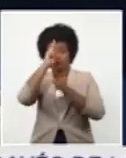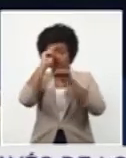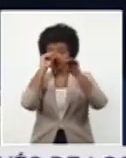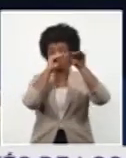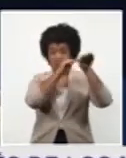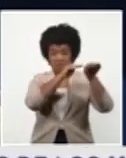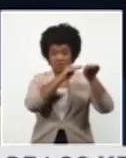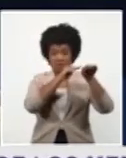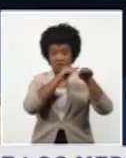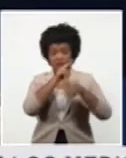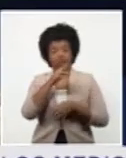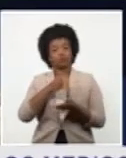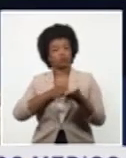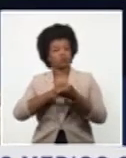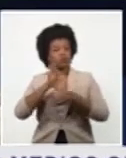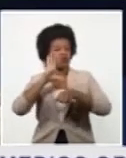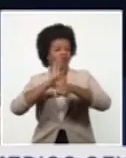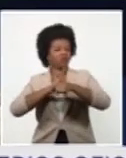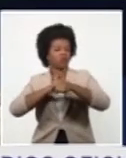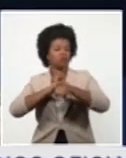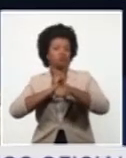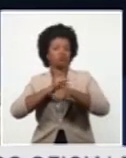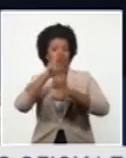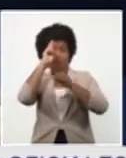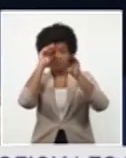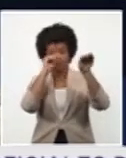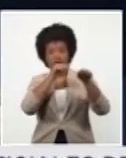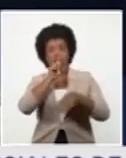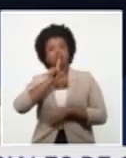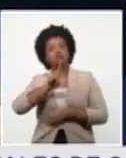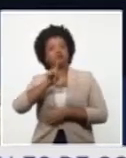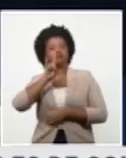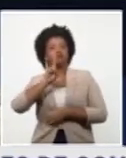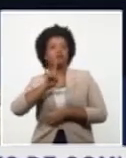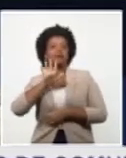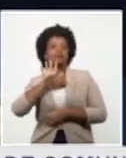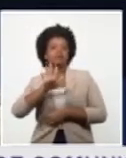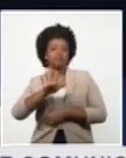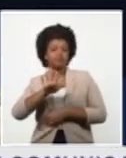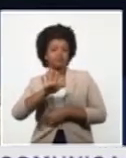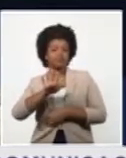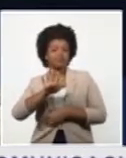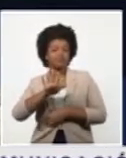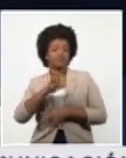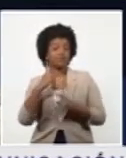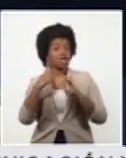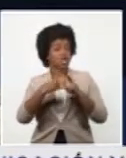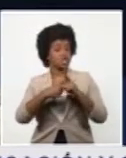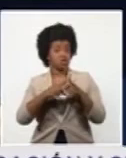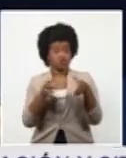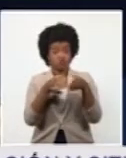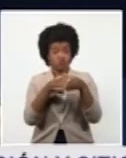the 2,119 patients diagnosed with the disease, as I said at the beginning,